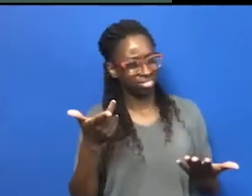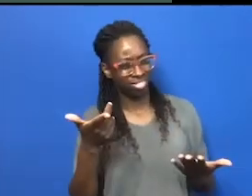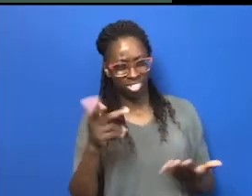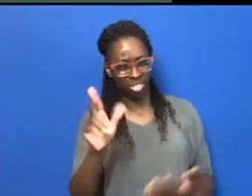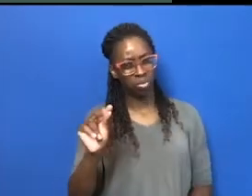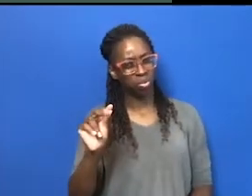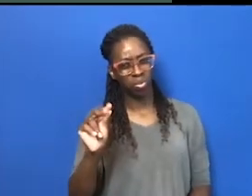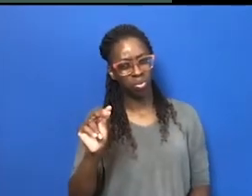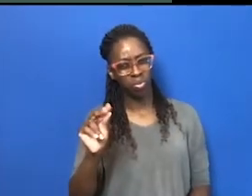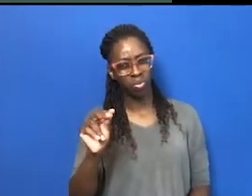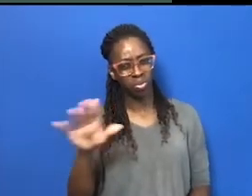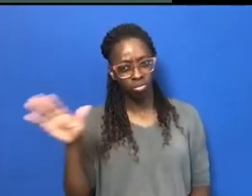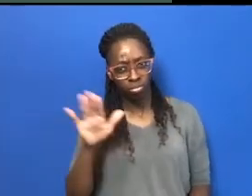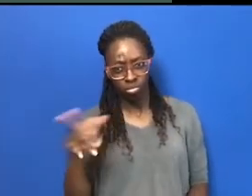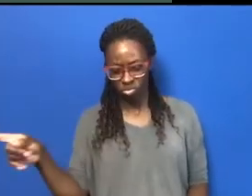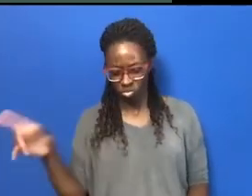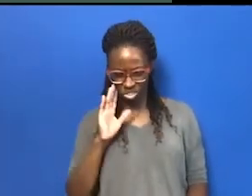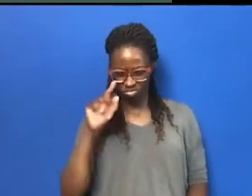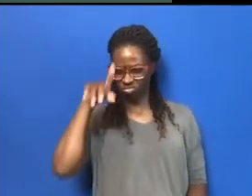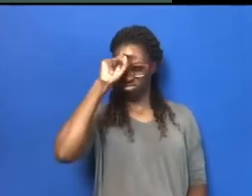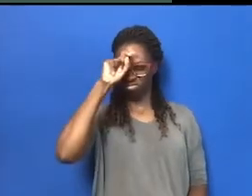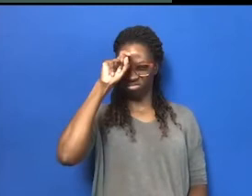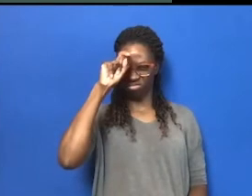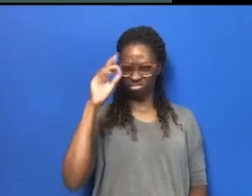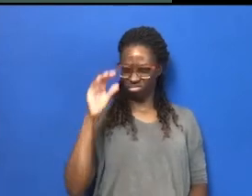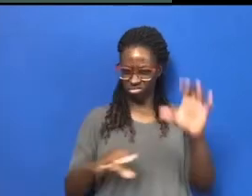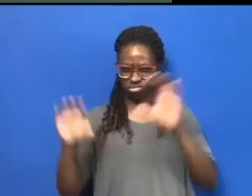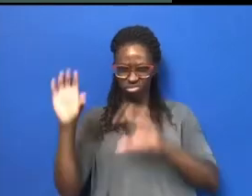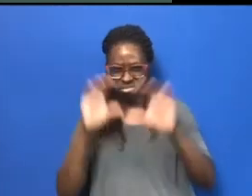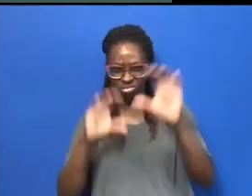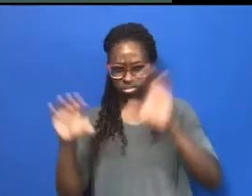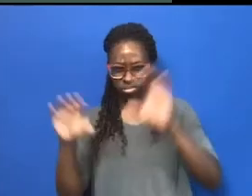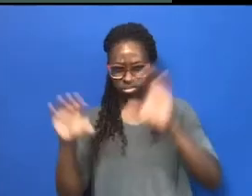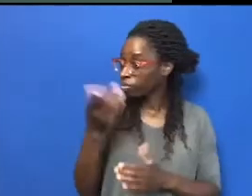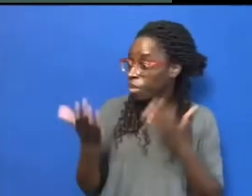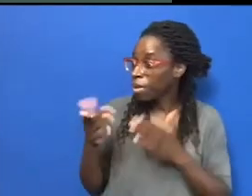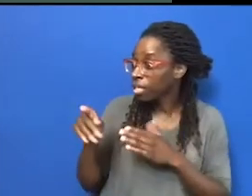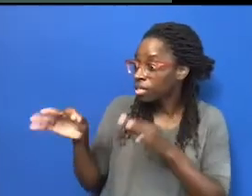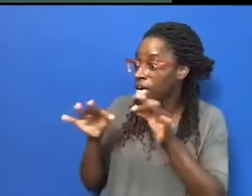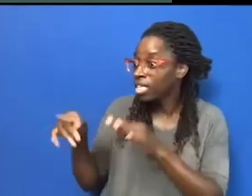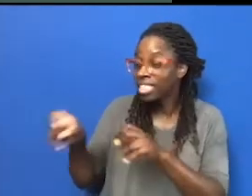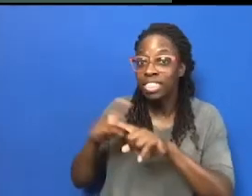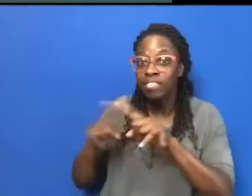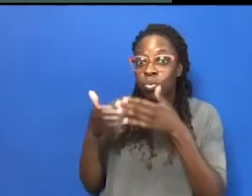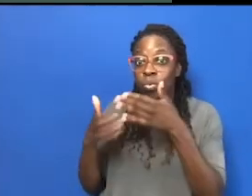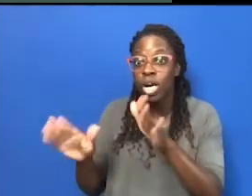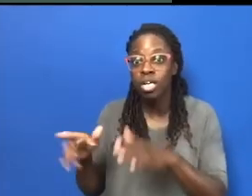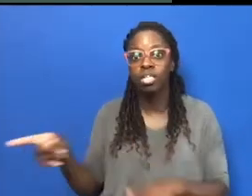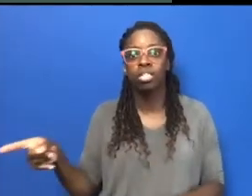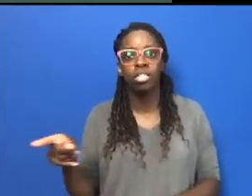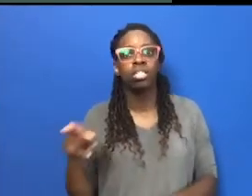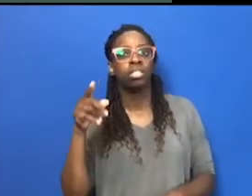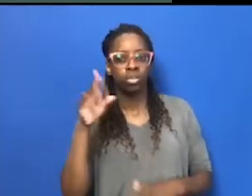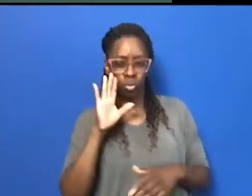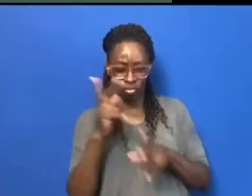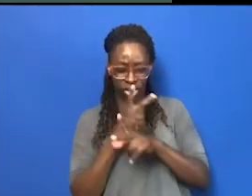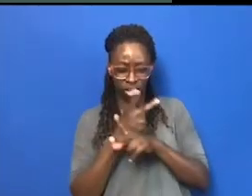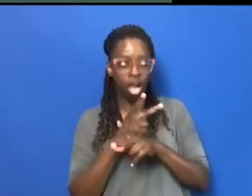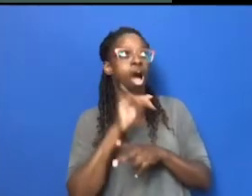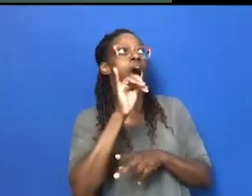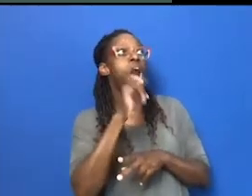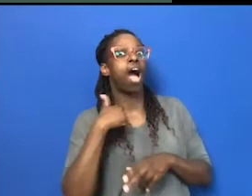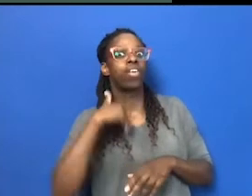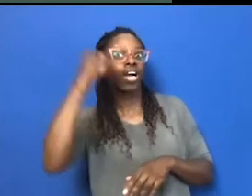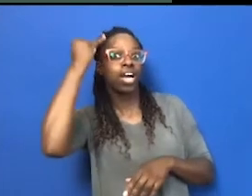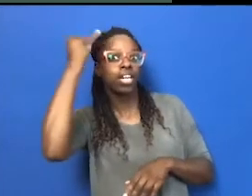them to, let's say, well, what could we do different? Let's try it again, allowing them to come to that solution, allowing them to try it and think about it in different